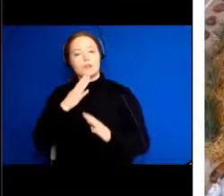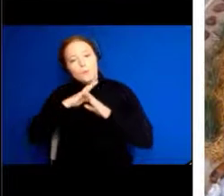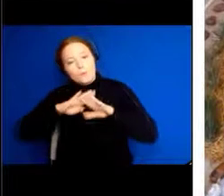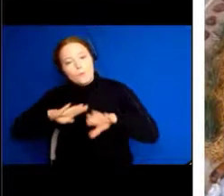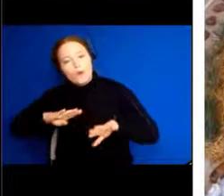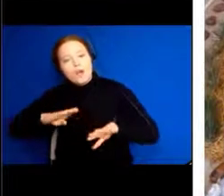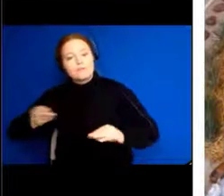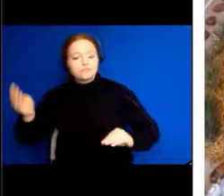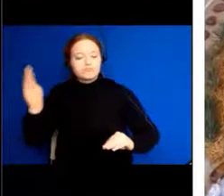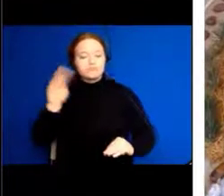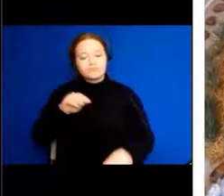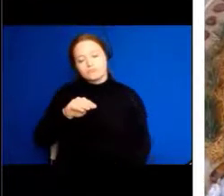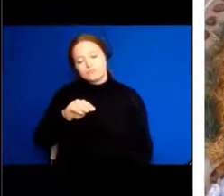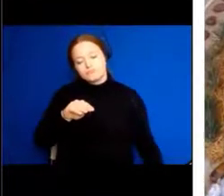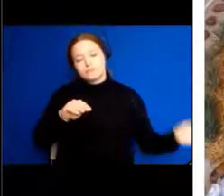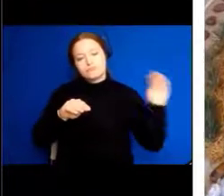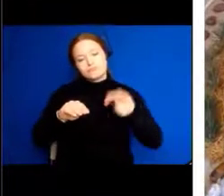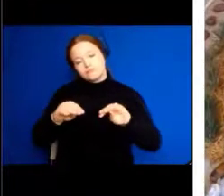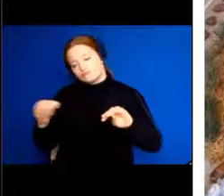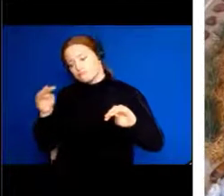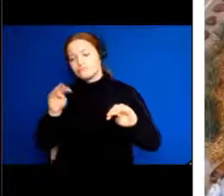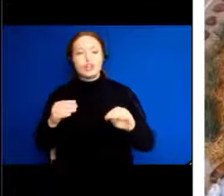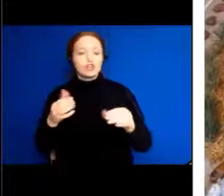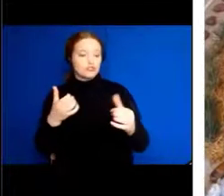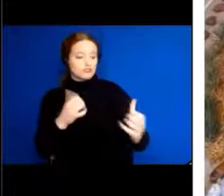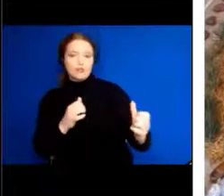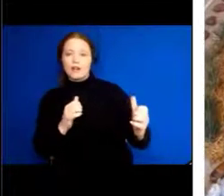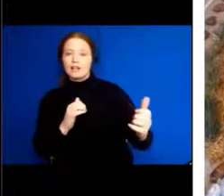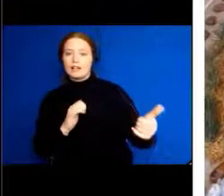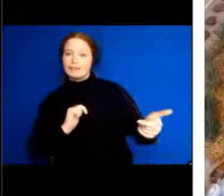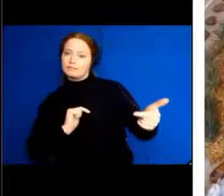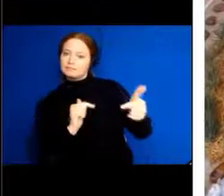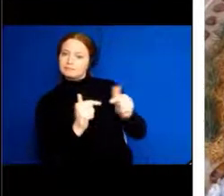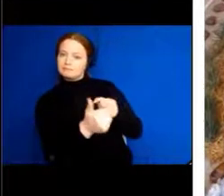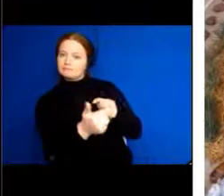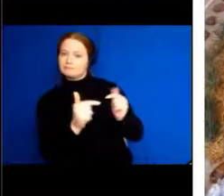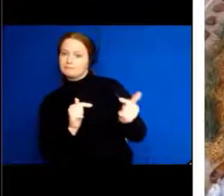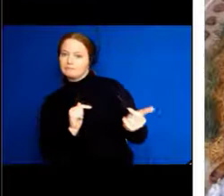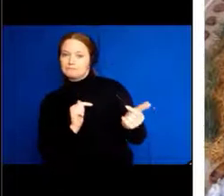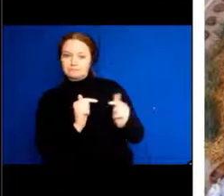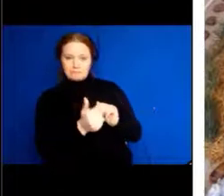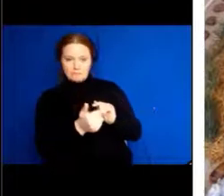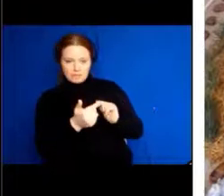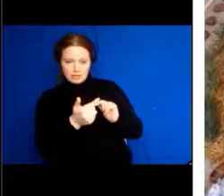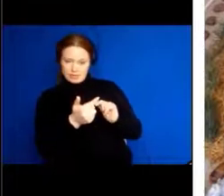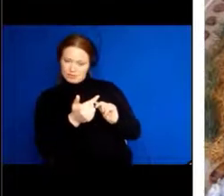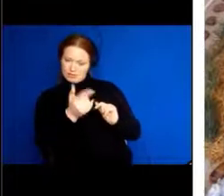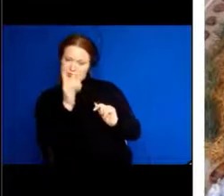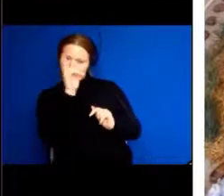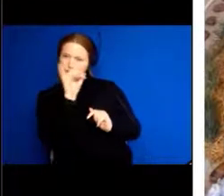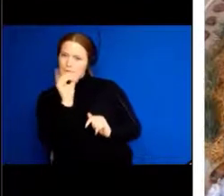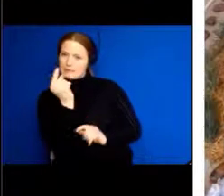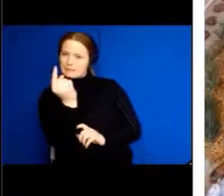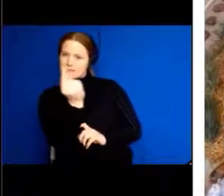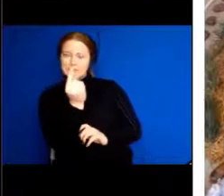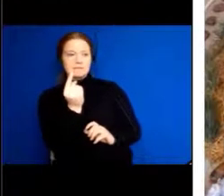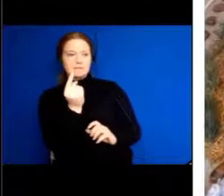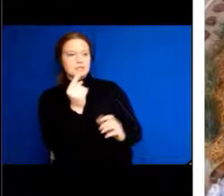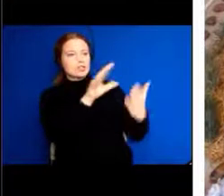way that they mirrored something that they recalled seeing in nature, or that they mimicked a pattern in